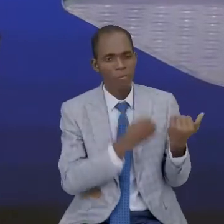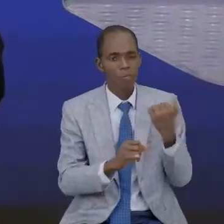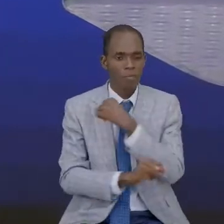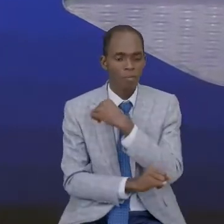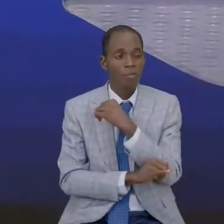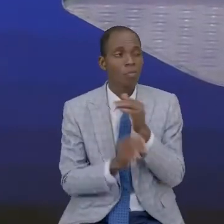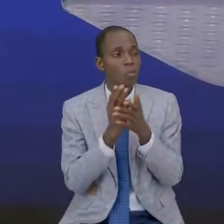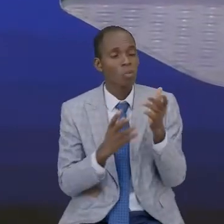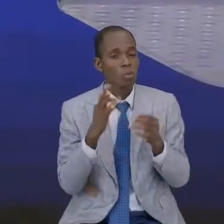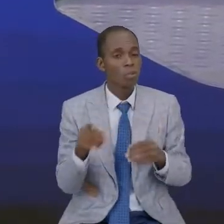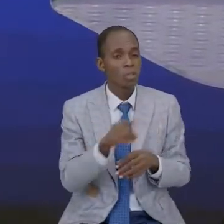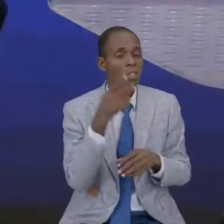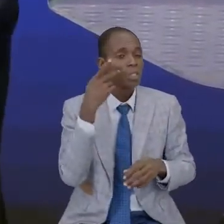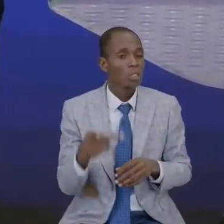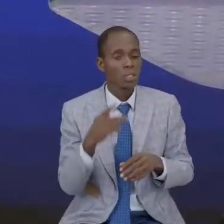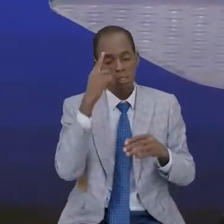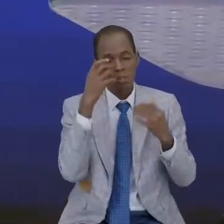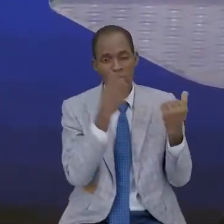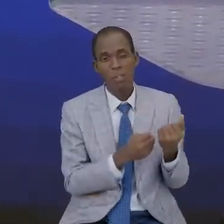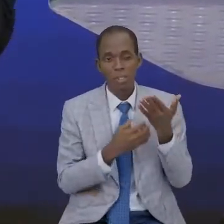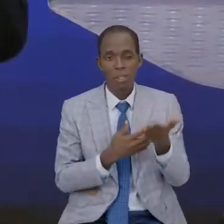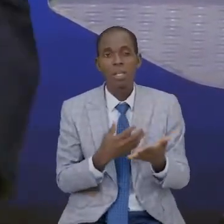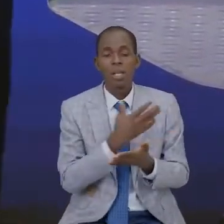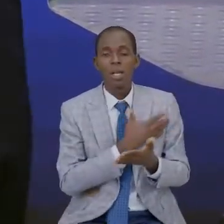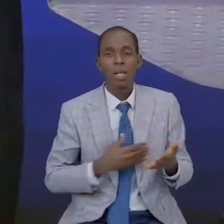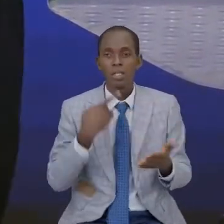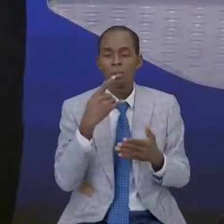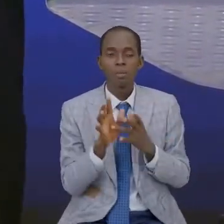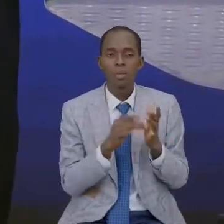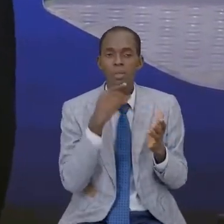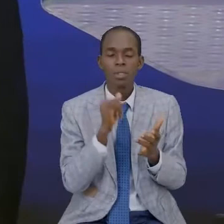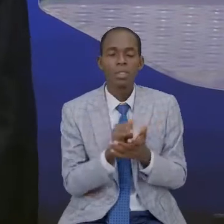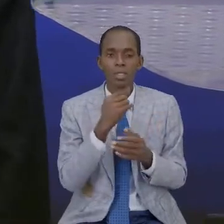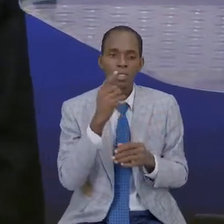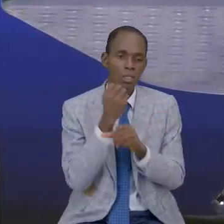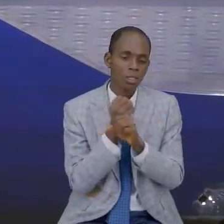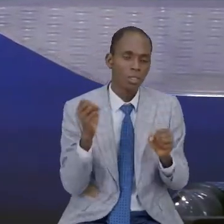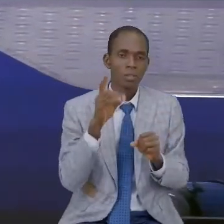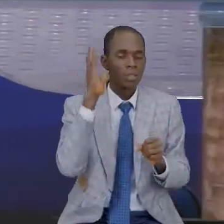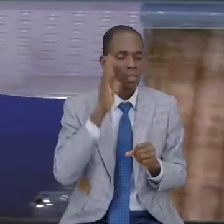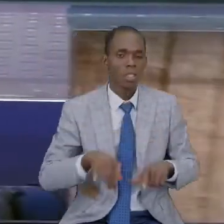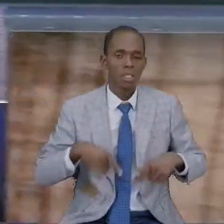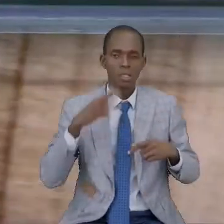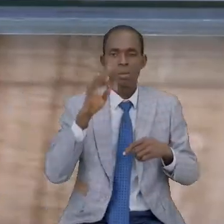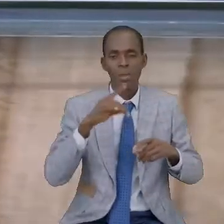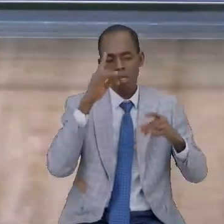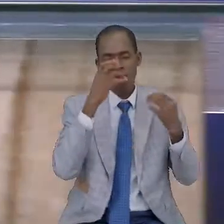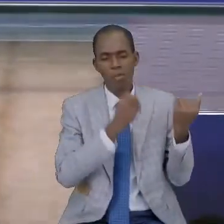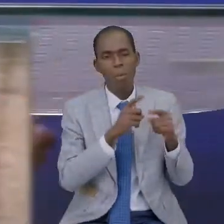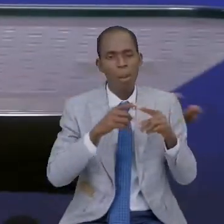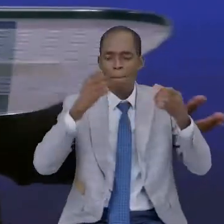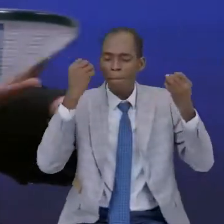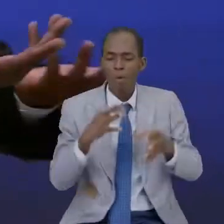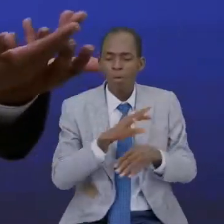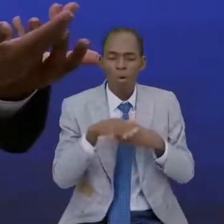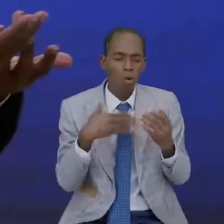Isaac. Some of them saw faith there. And Habakkuk says, the just shall live by faith. But the majority of those Jewish